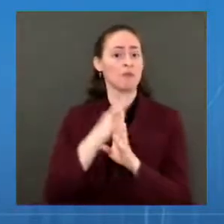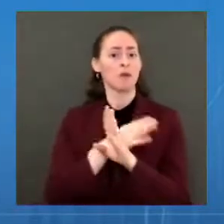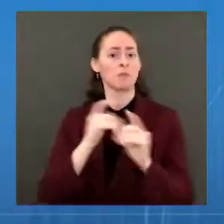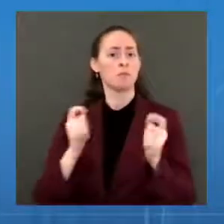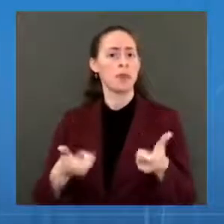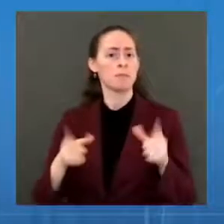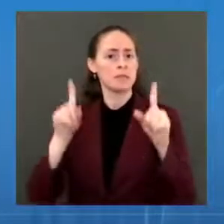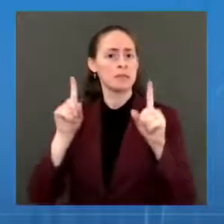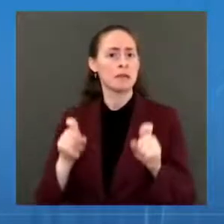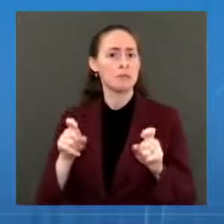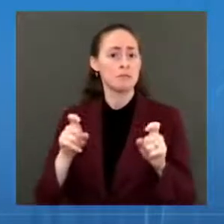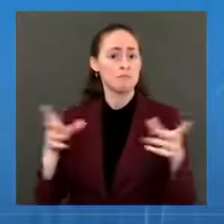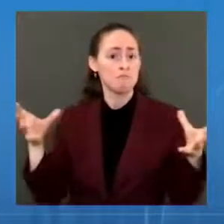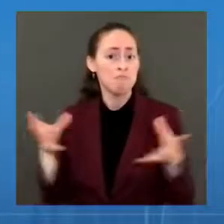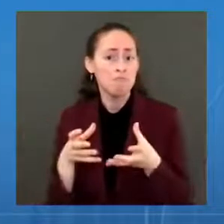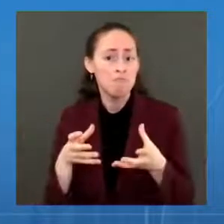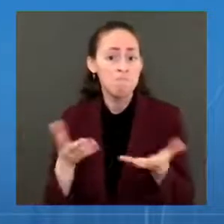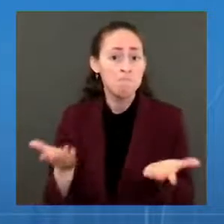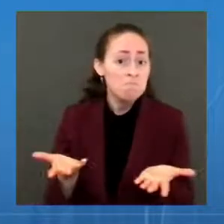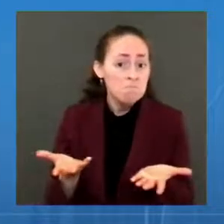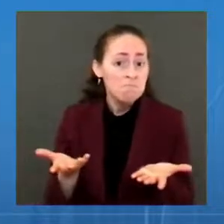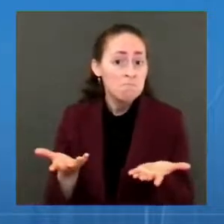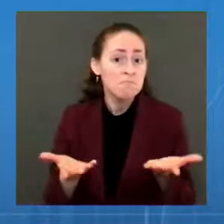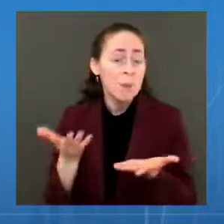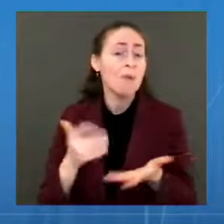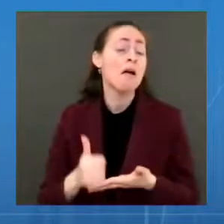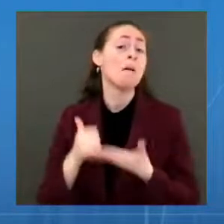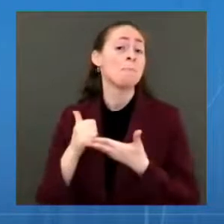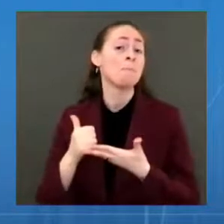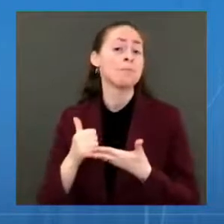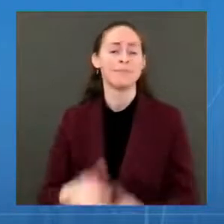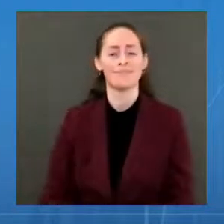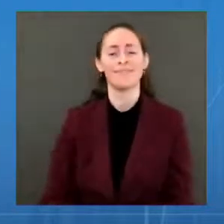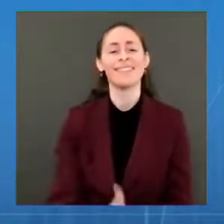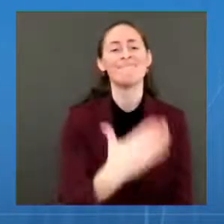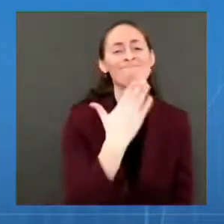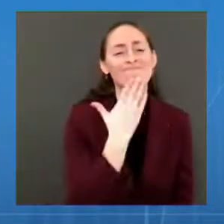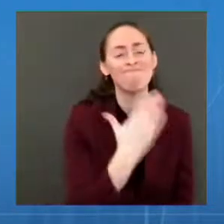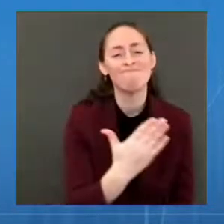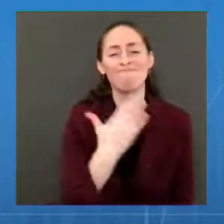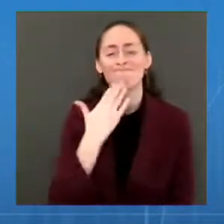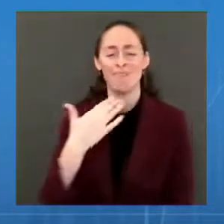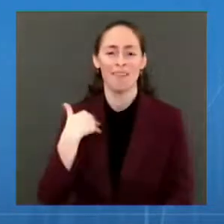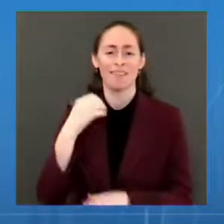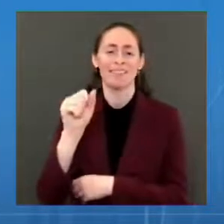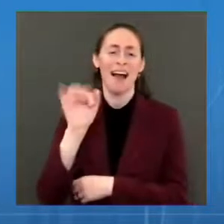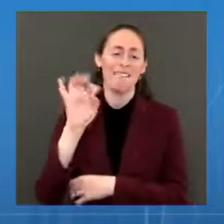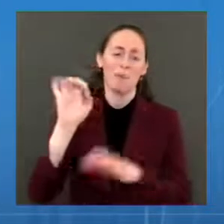Well, thank you, everybody. I hope everybody has a safe and enjoyable Thanksgiving.